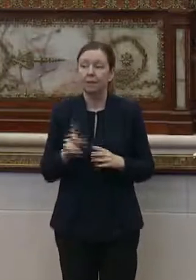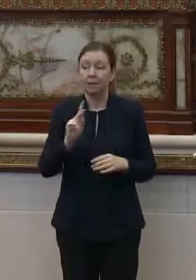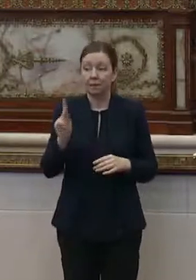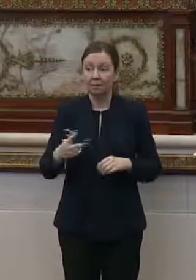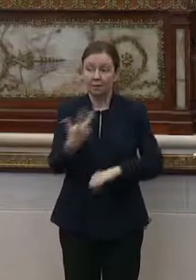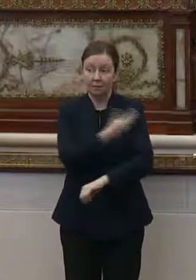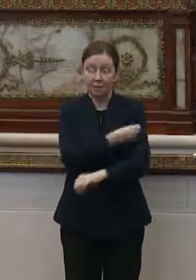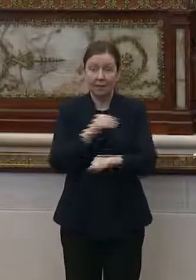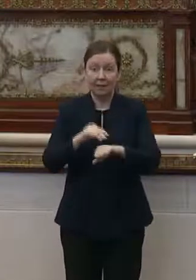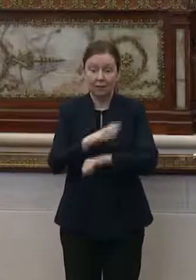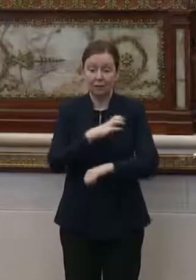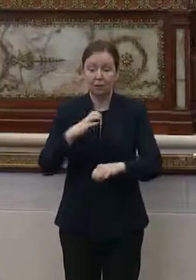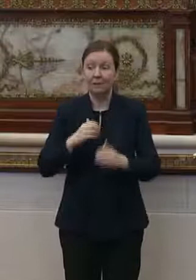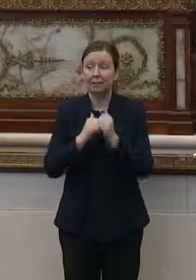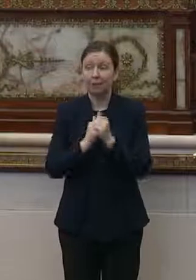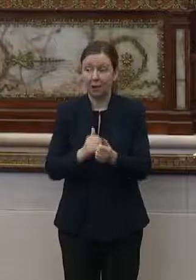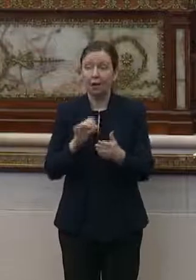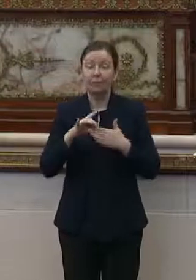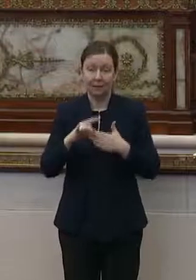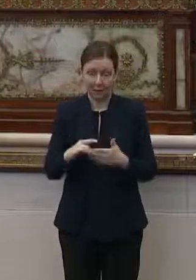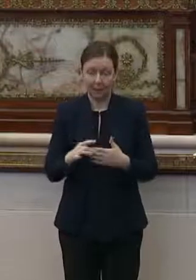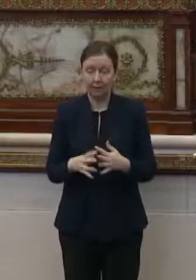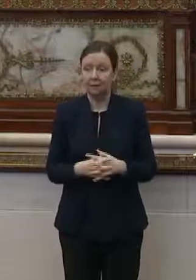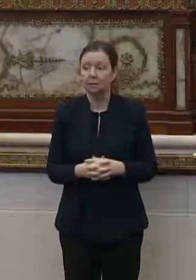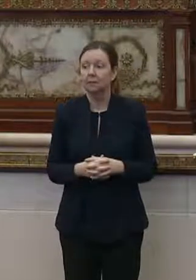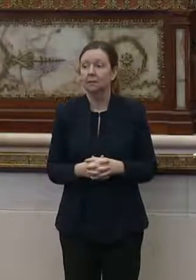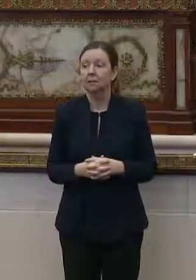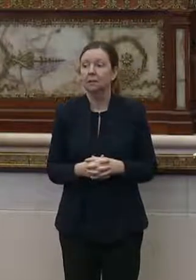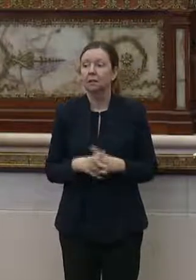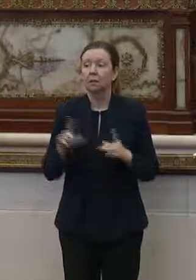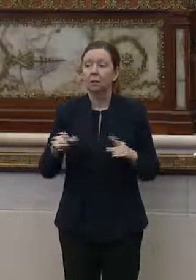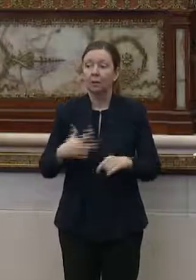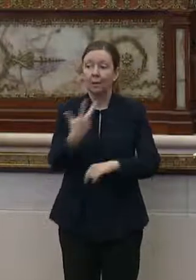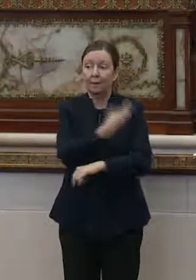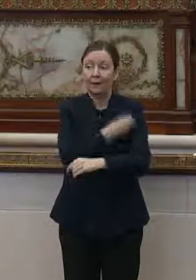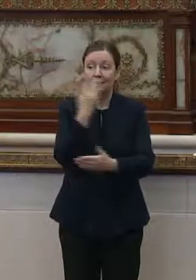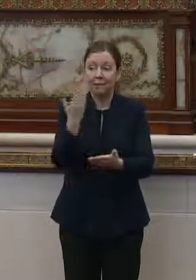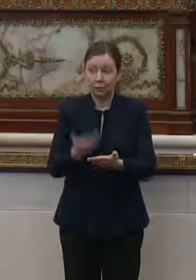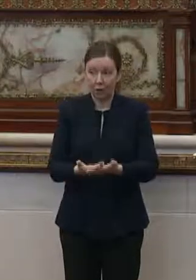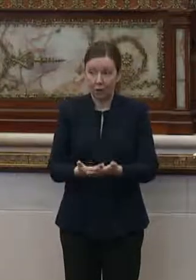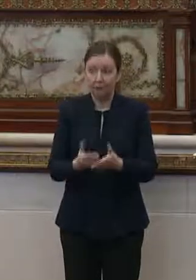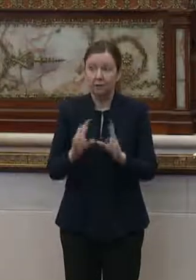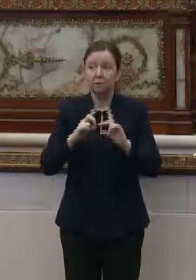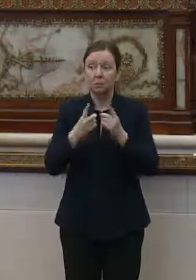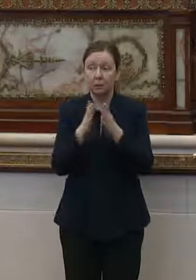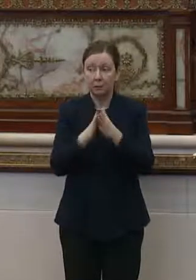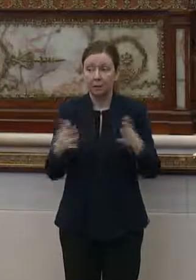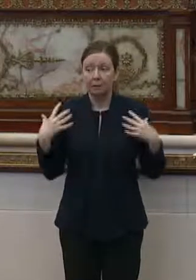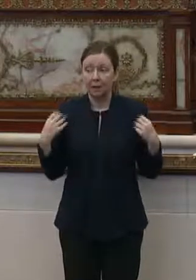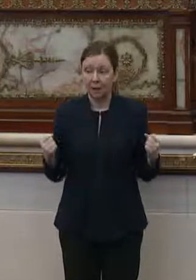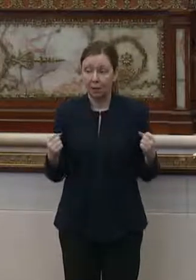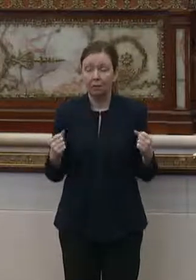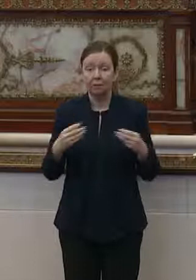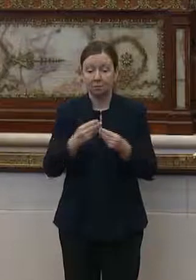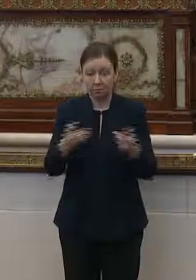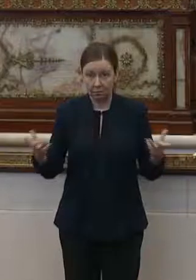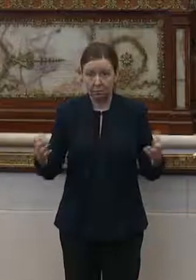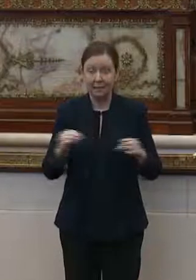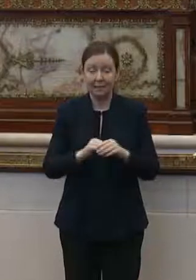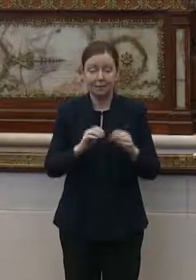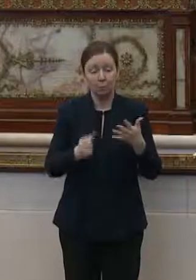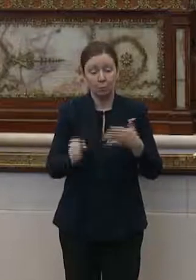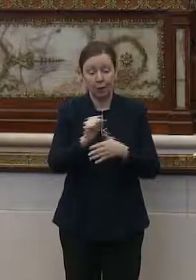Vaccine Advisory Committee followed this guidance. When the vaccine arrived, the Department of Public Health moved to deliver vaccine to people in the priority